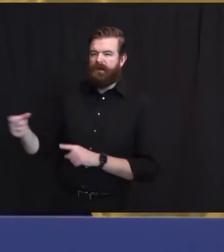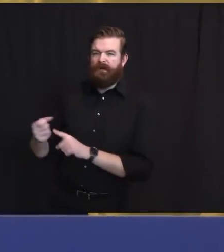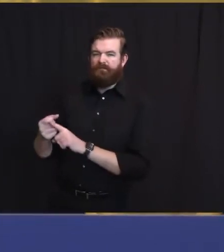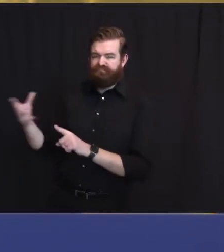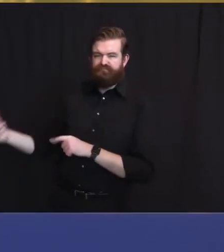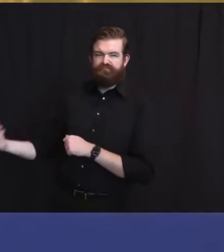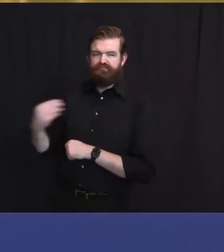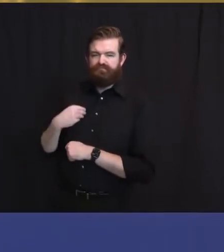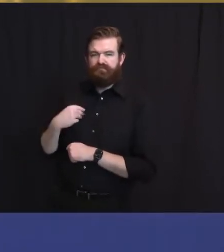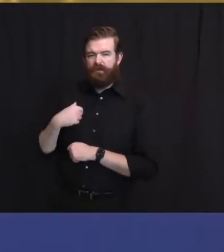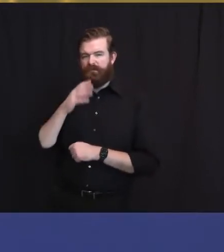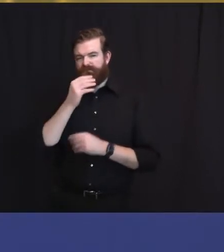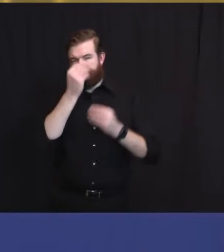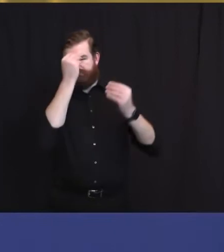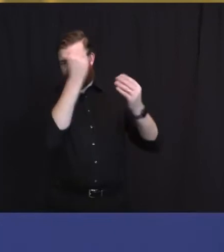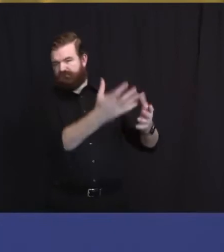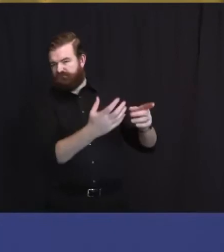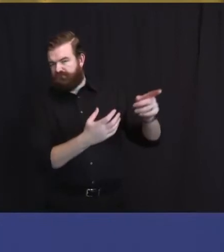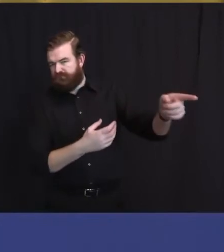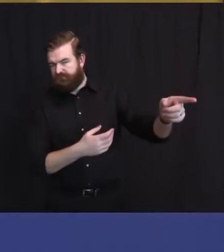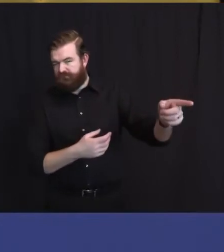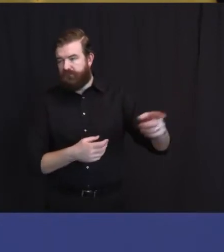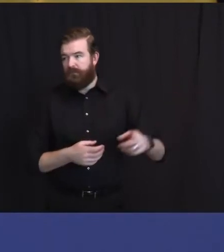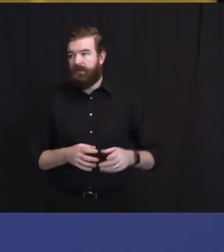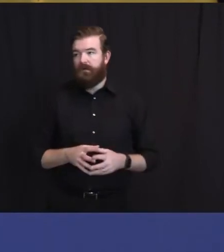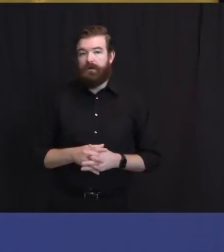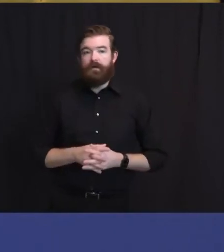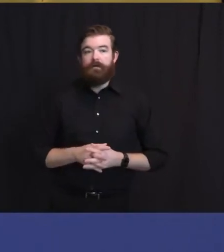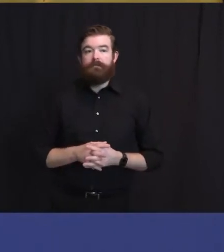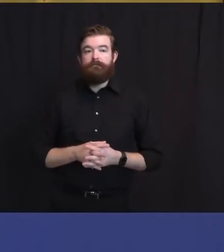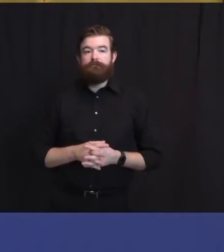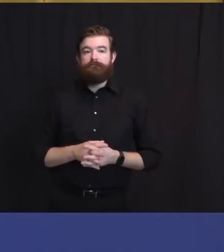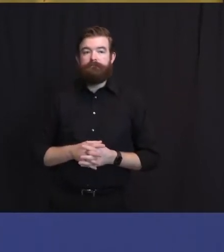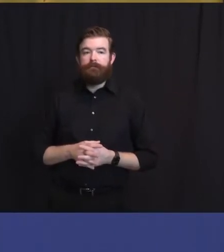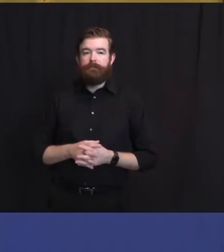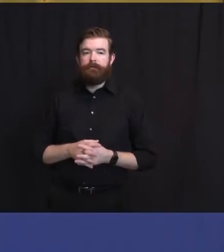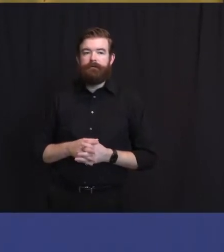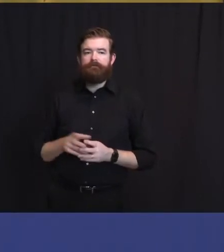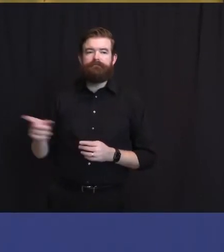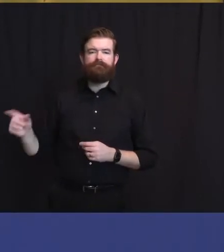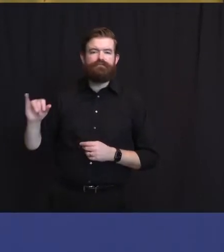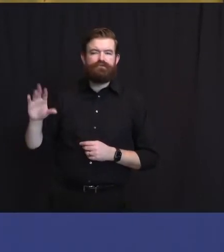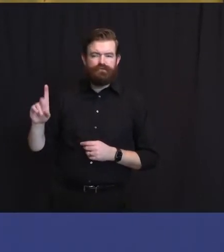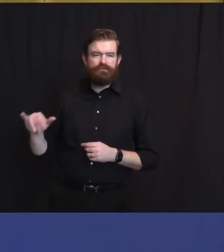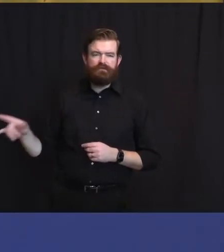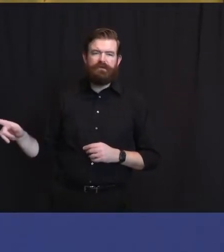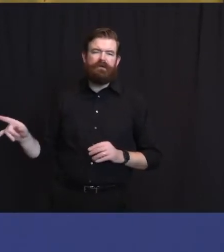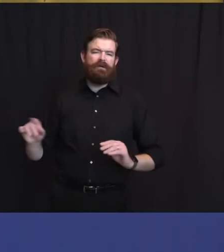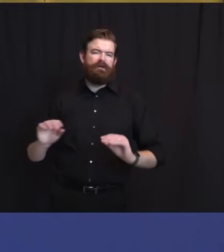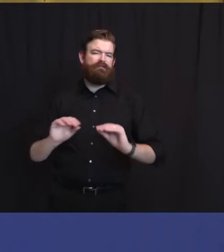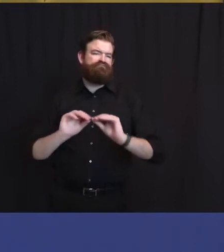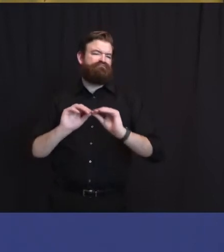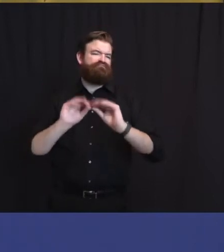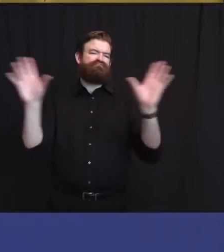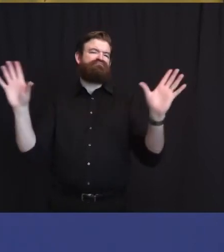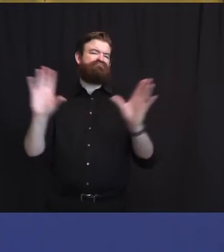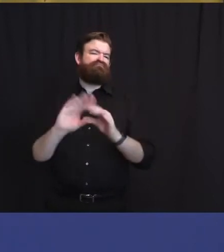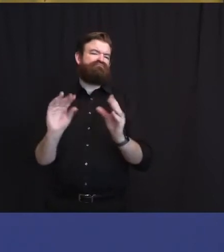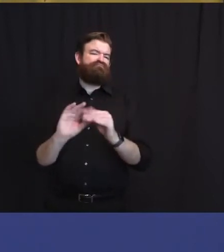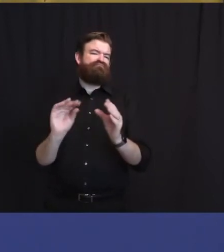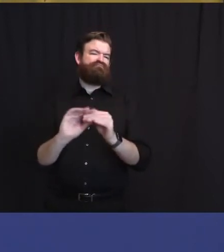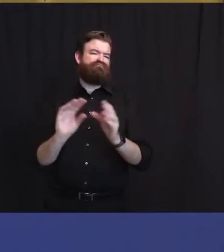Sure. I mean, you've been crystal clear in your guidance about cohorting and separating that's all. In all aspects of the health system, COVID